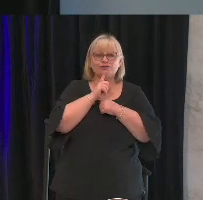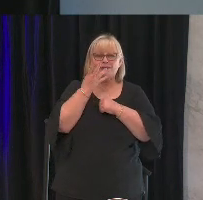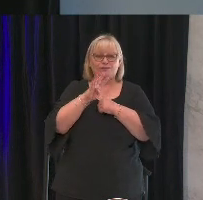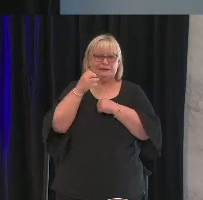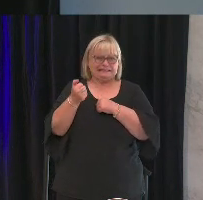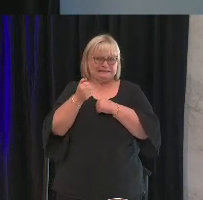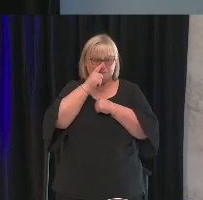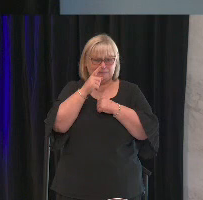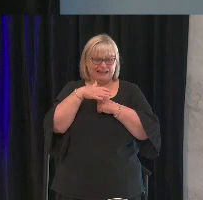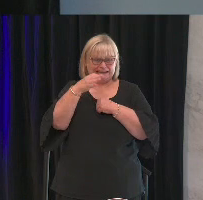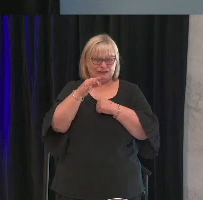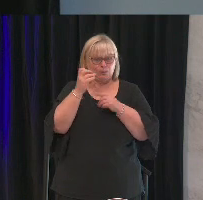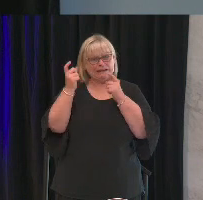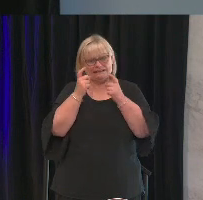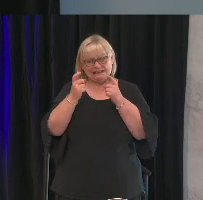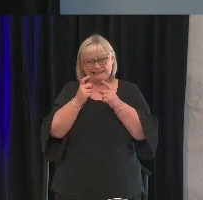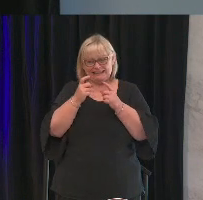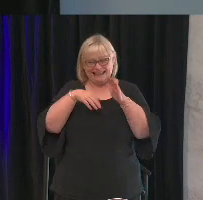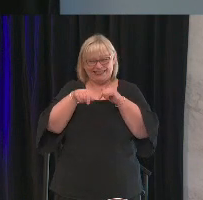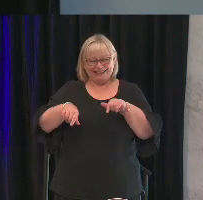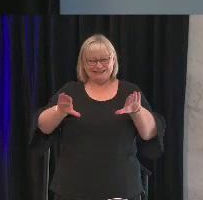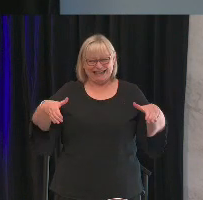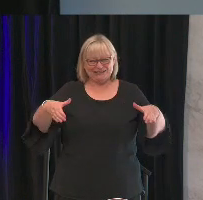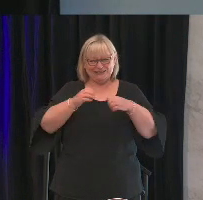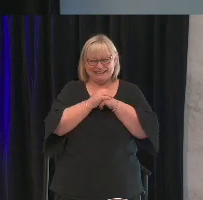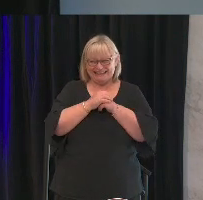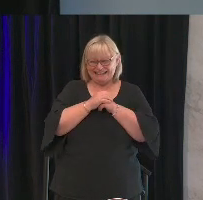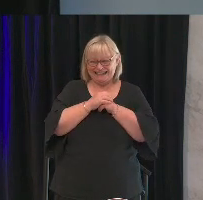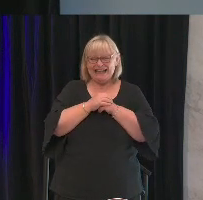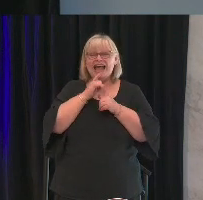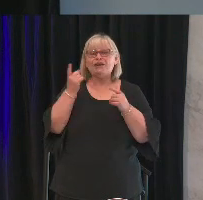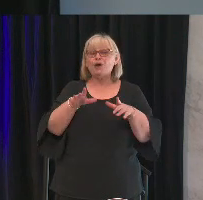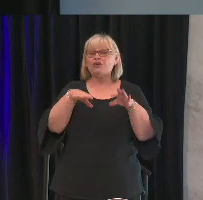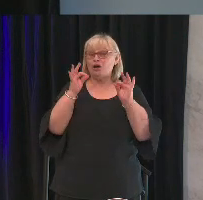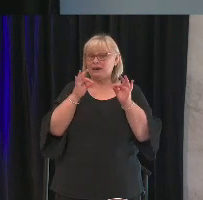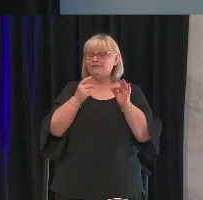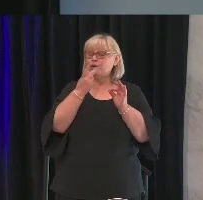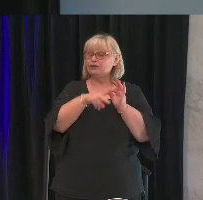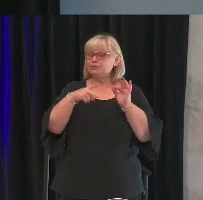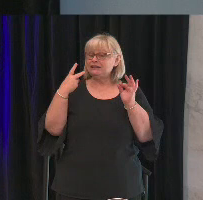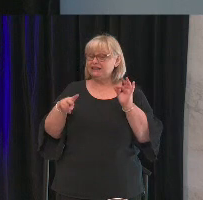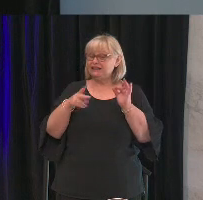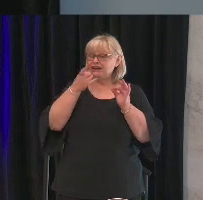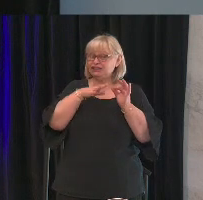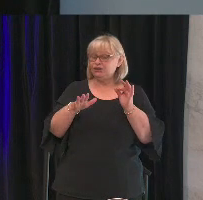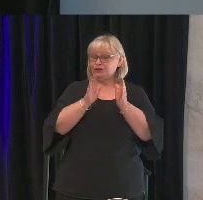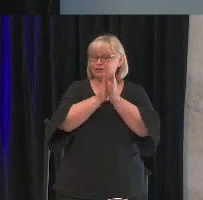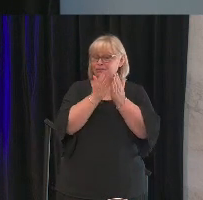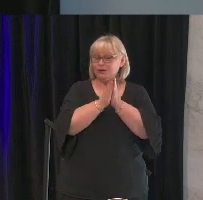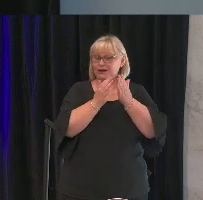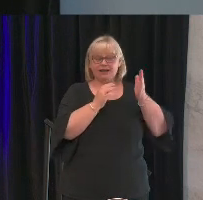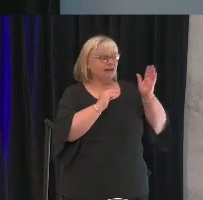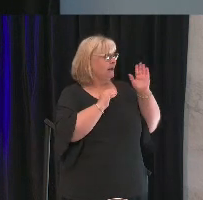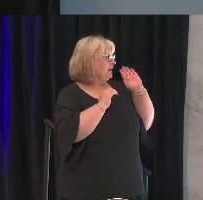146 entries were considered in this category. The nominees for the 2020 Children's Literature Award are